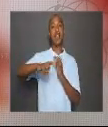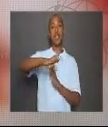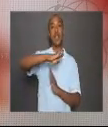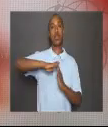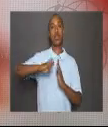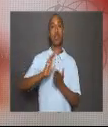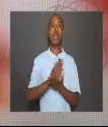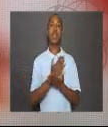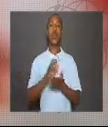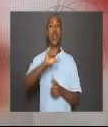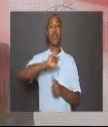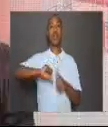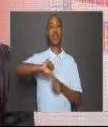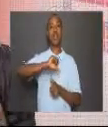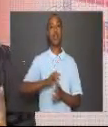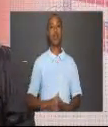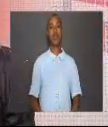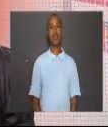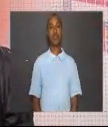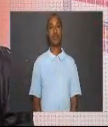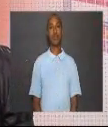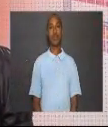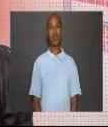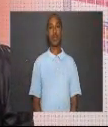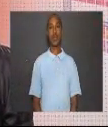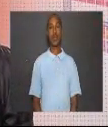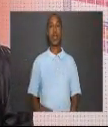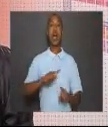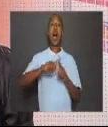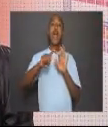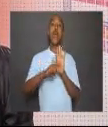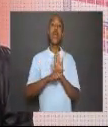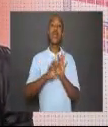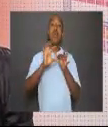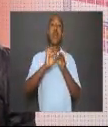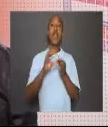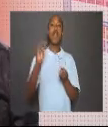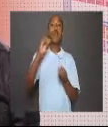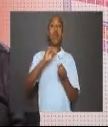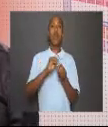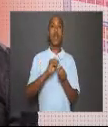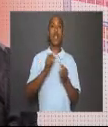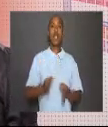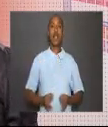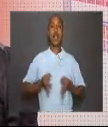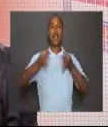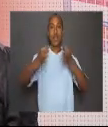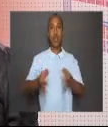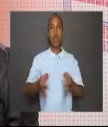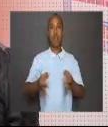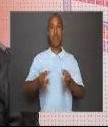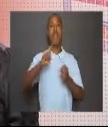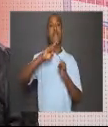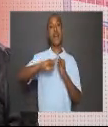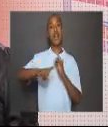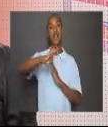electrons between atoms, whereas ionic bonds involve the transfer of